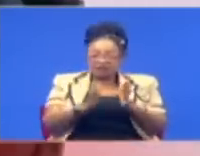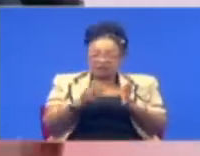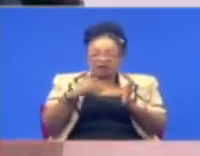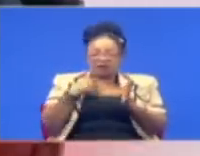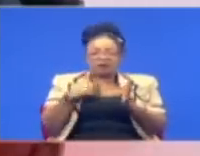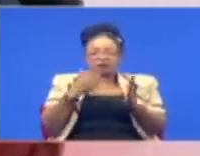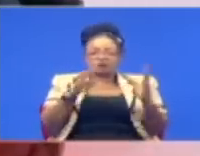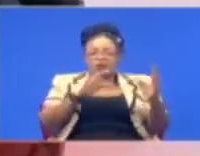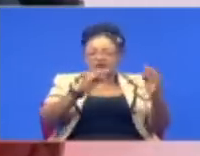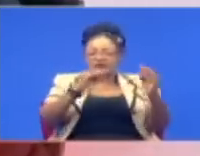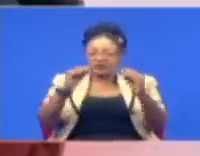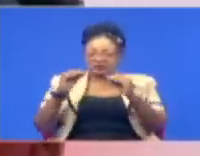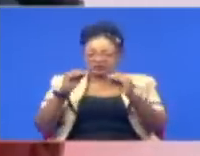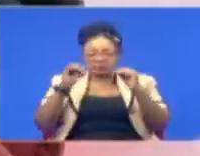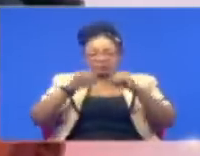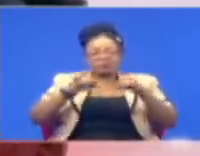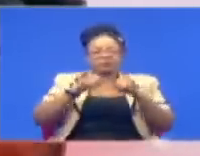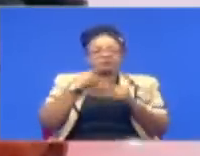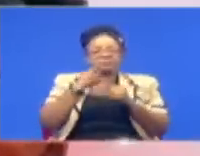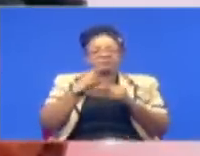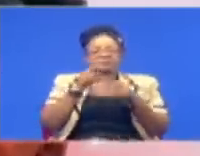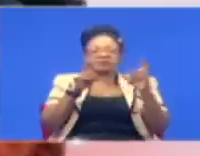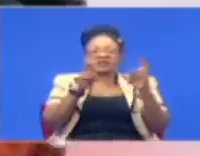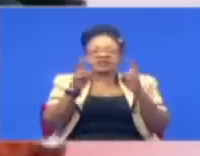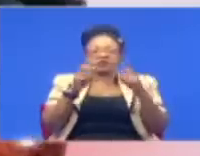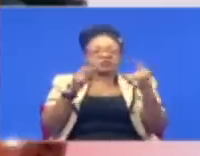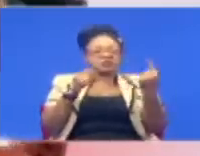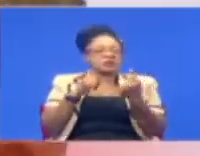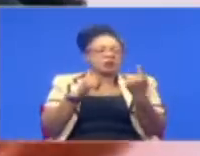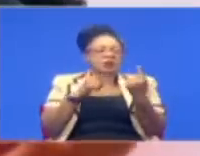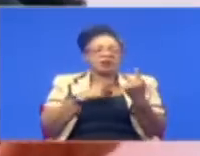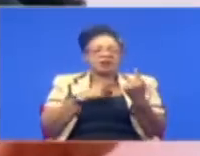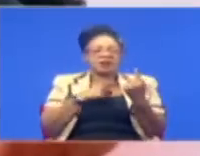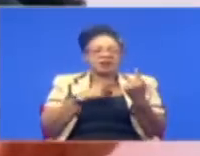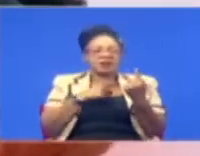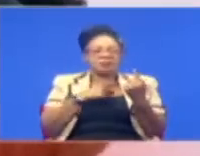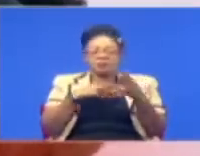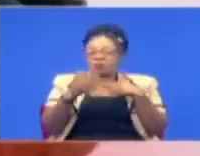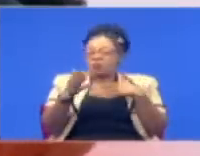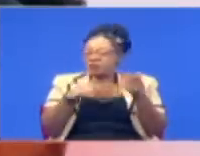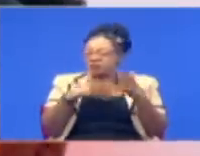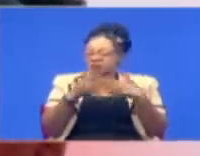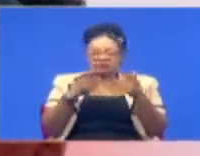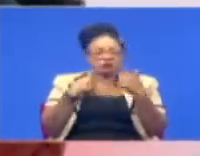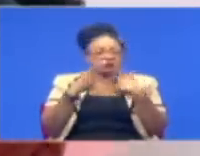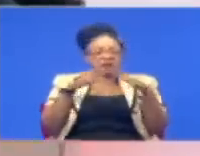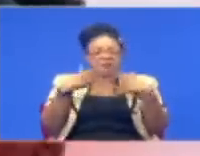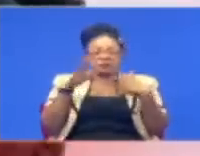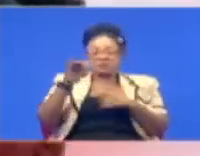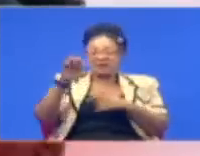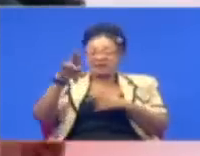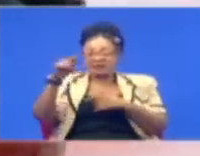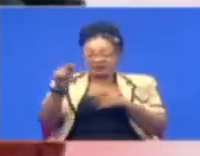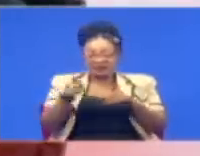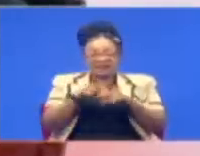actually see that the issue raised is a single issue. Without going to the merits, as you